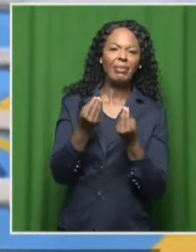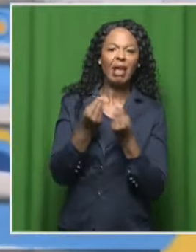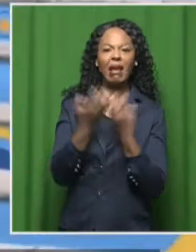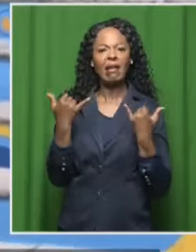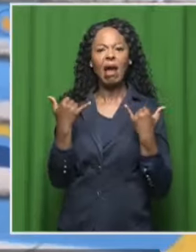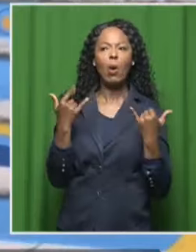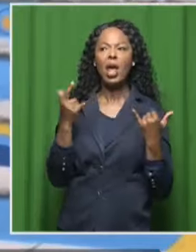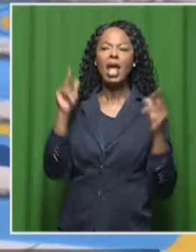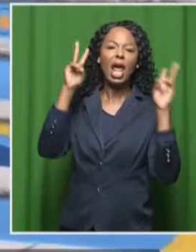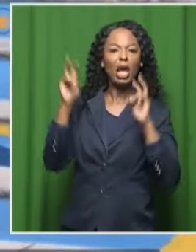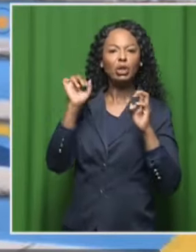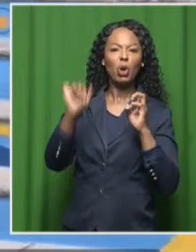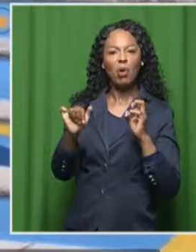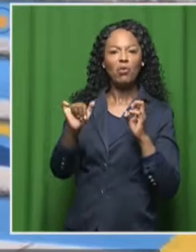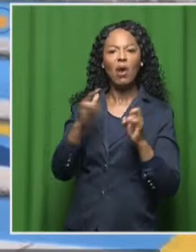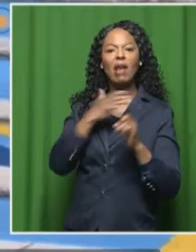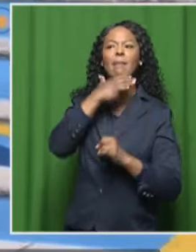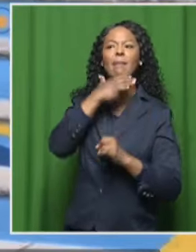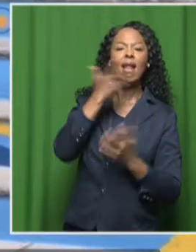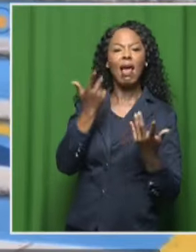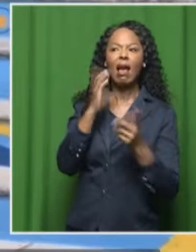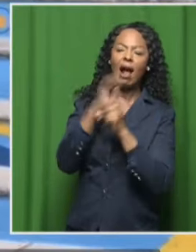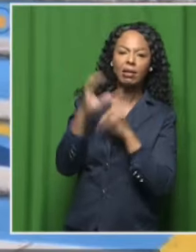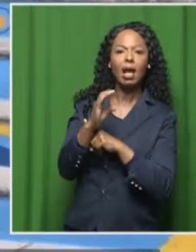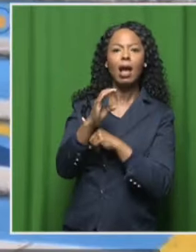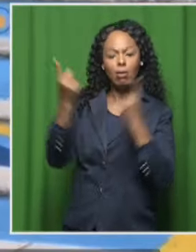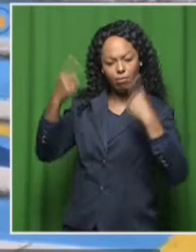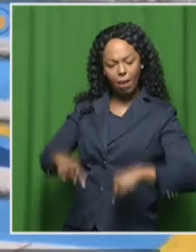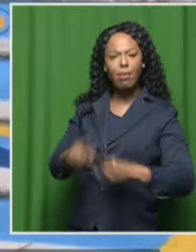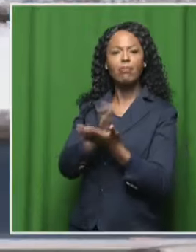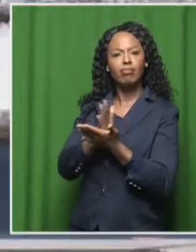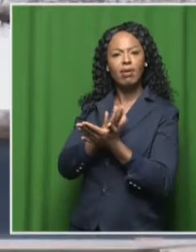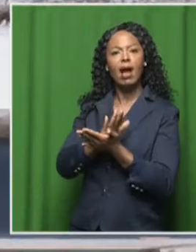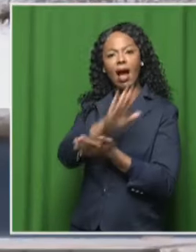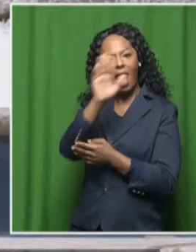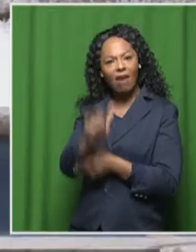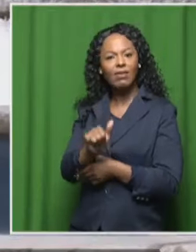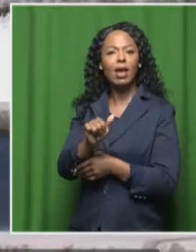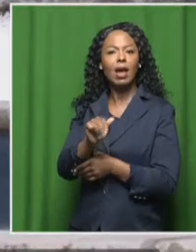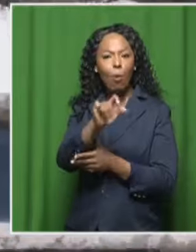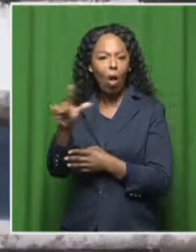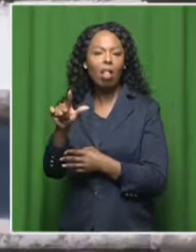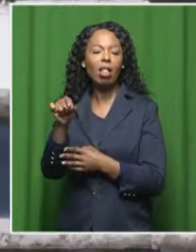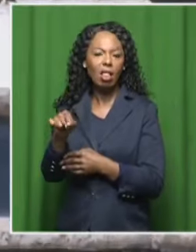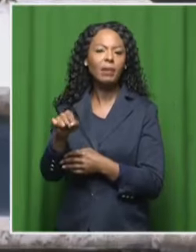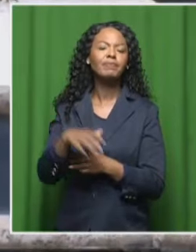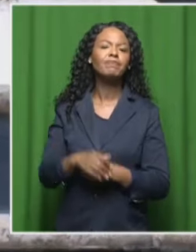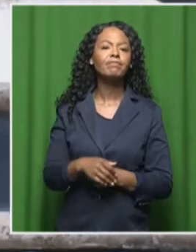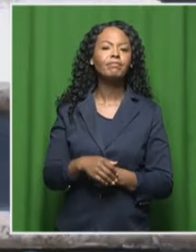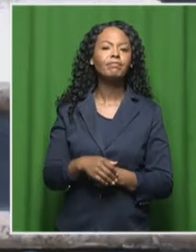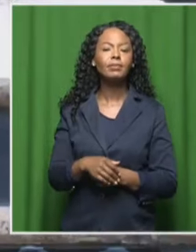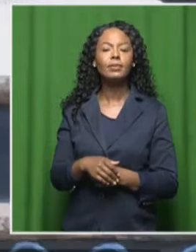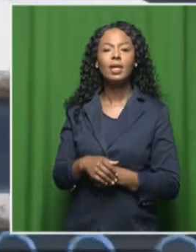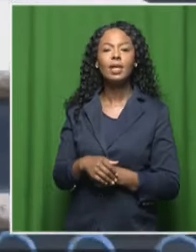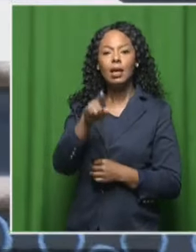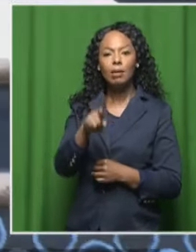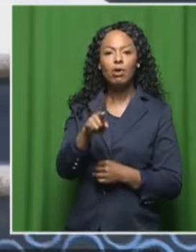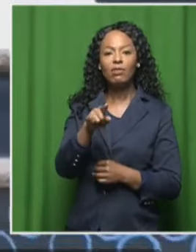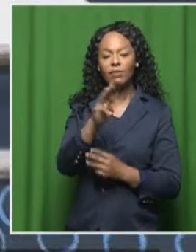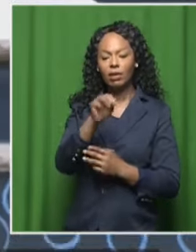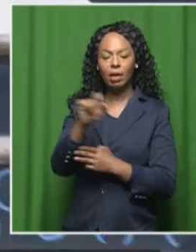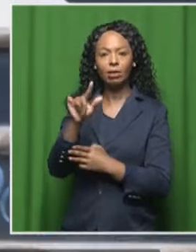Africa Mall. Don't waste your money and go to Ndebele. I bring it home. As I'm an artist, I used to take my time and